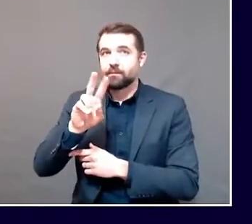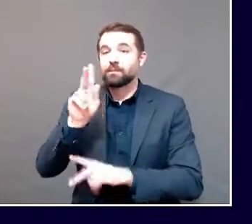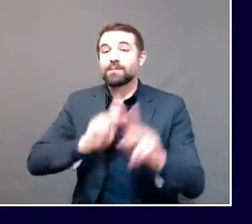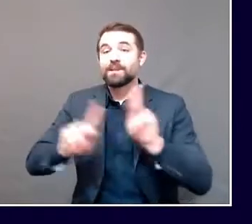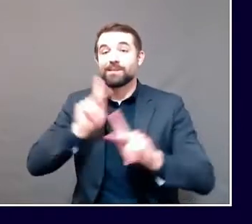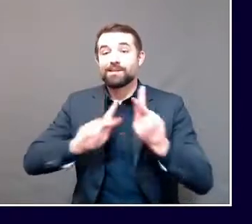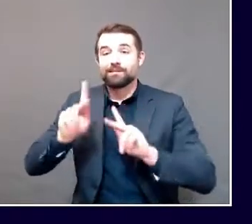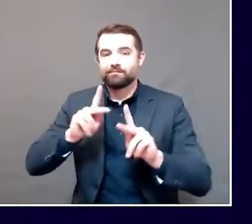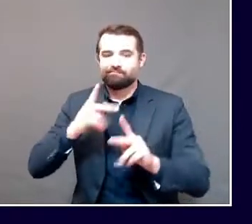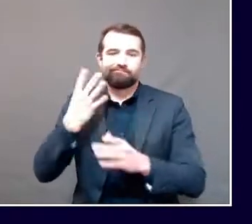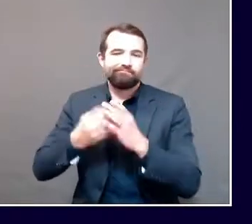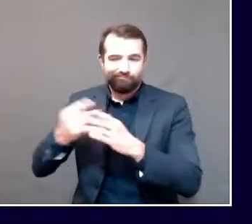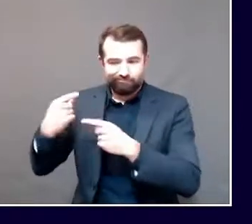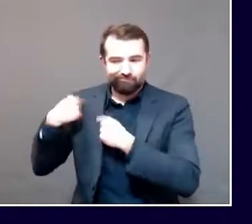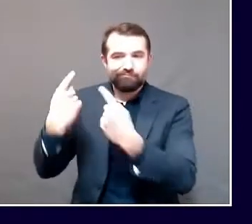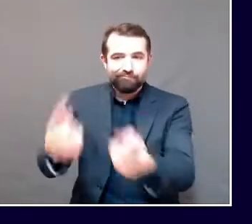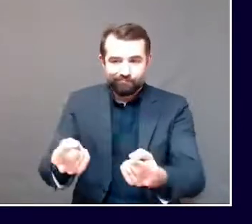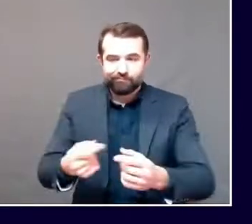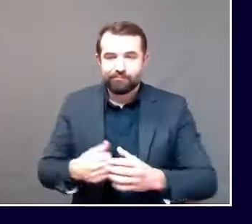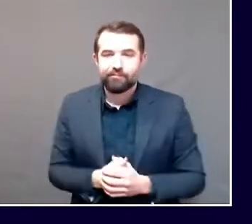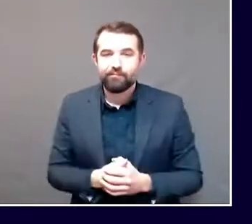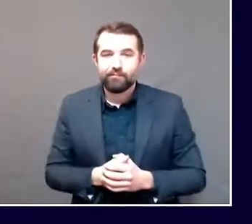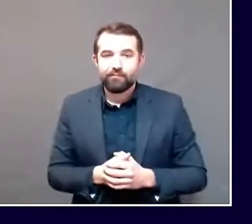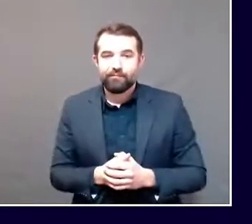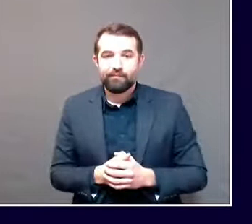and overall, cumulatively,